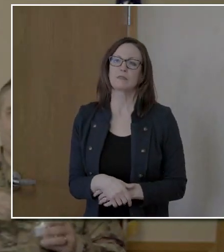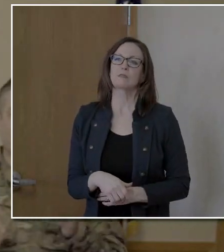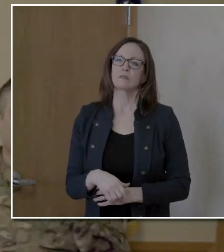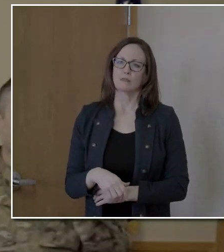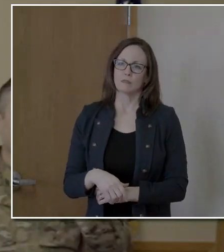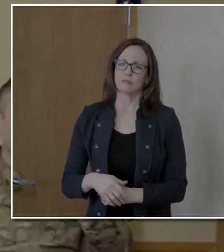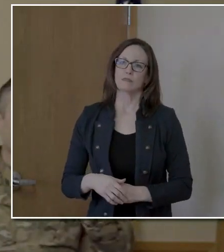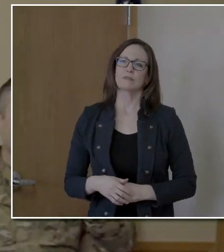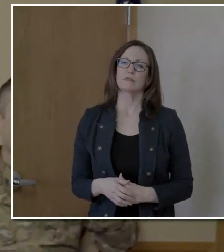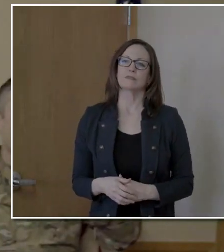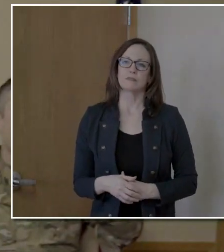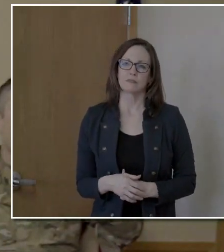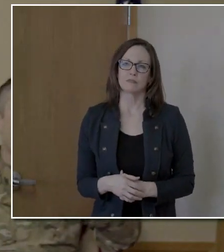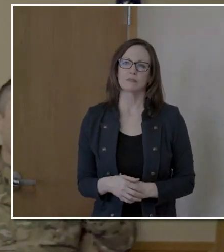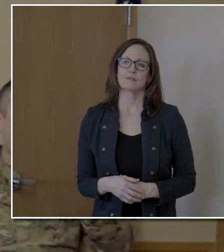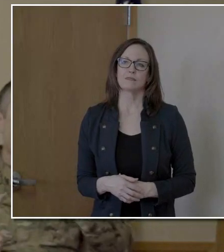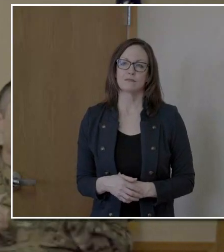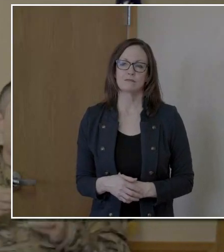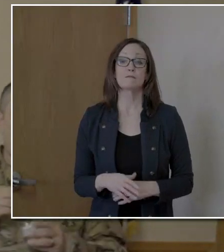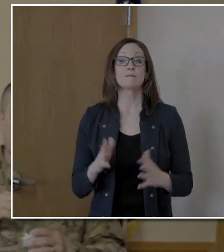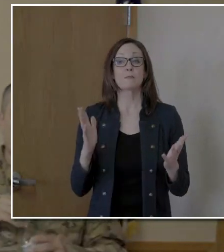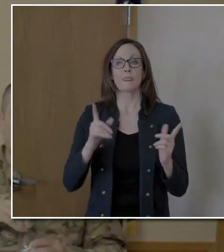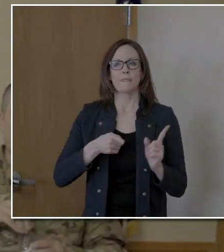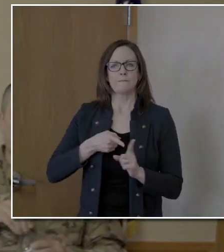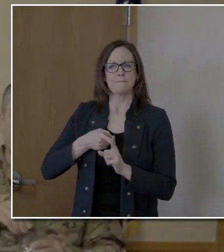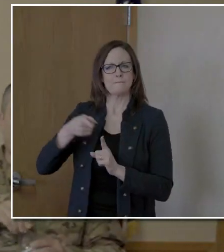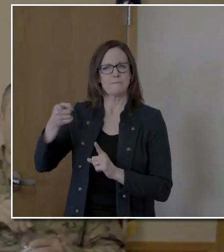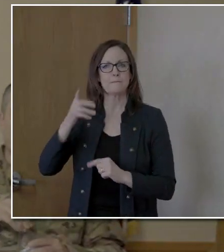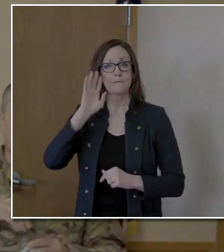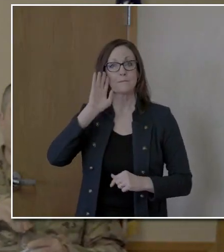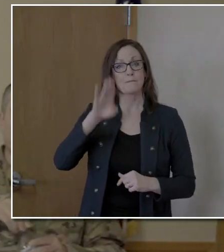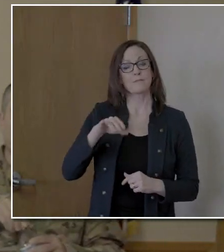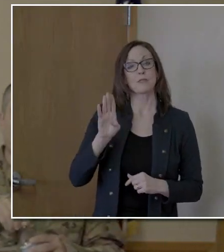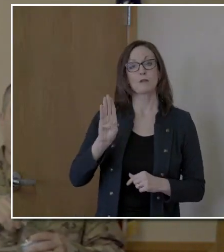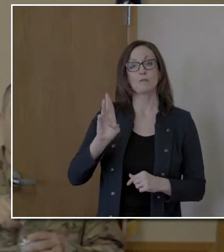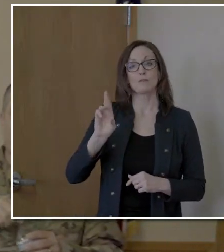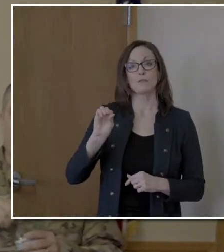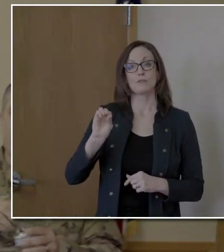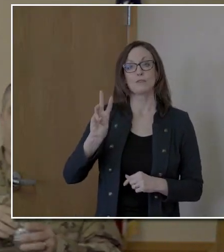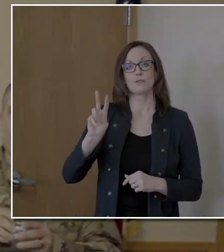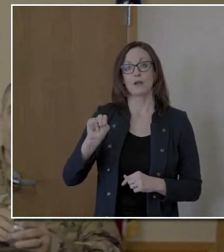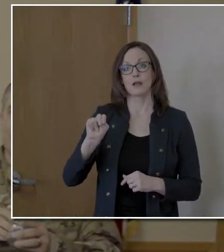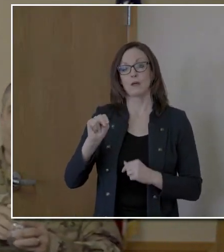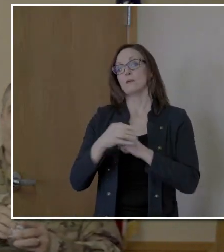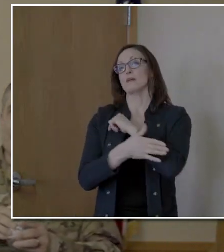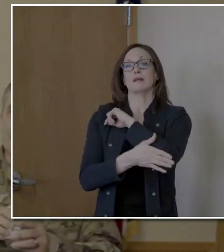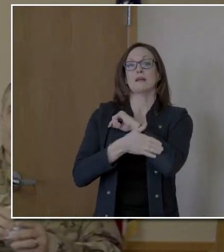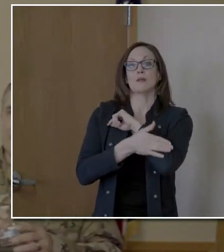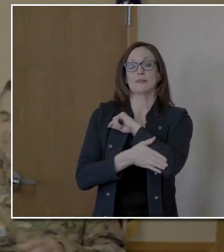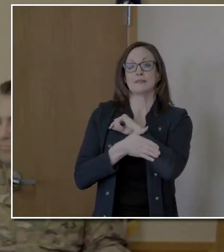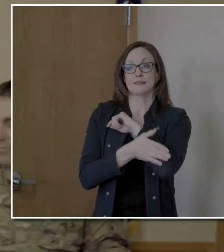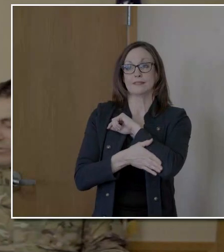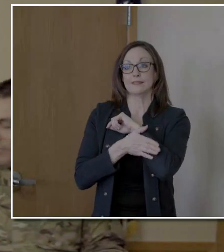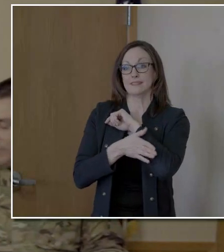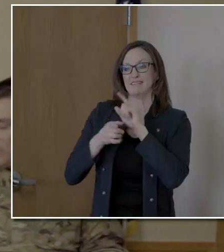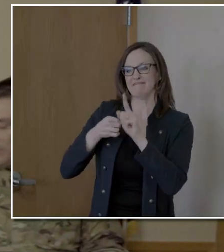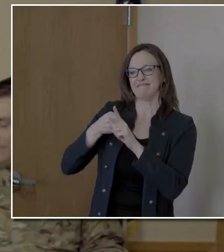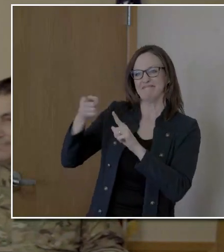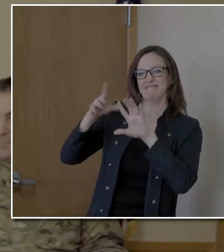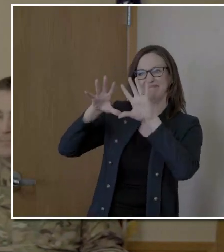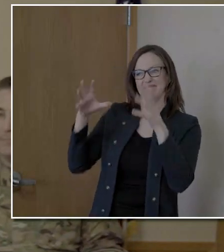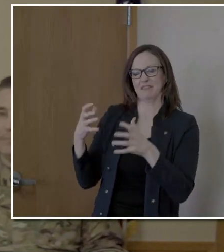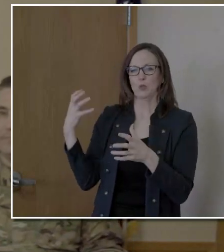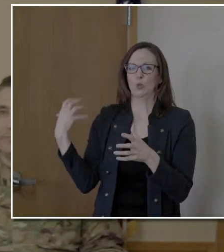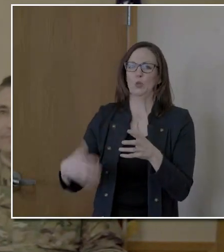area. Can you kind of just talk about specific operations of the National Guard in the Brown County area, especially around the places where it's